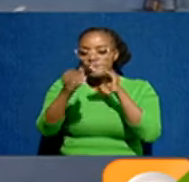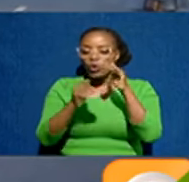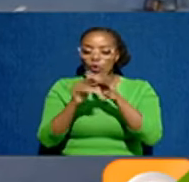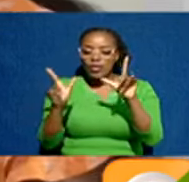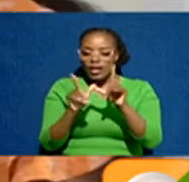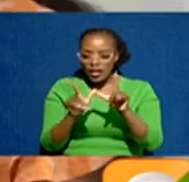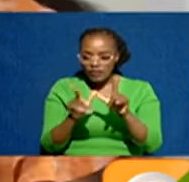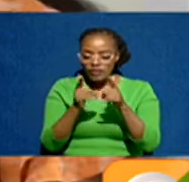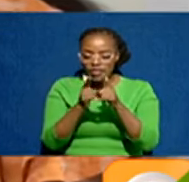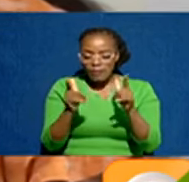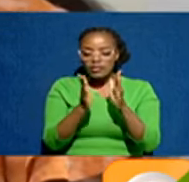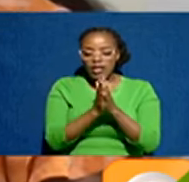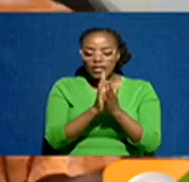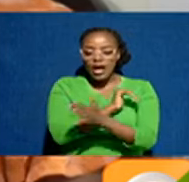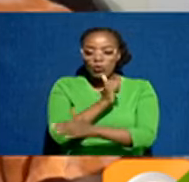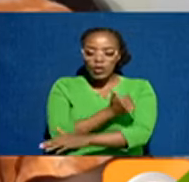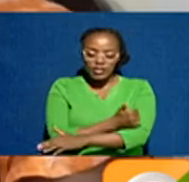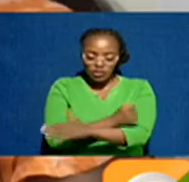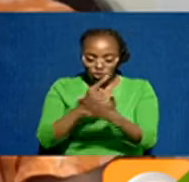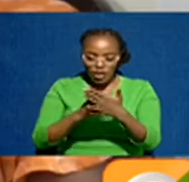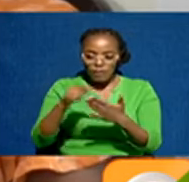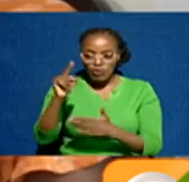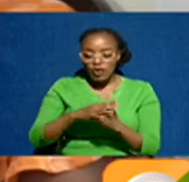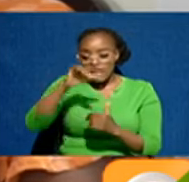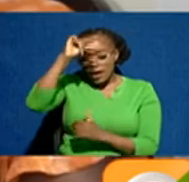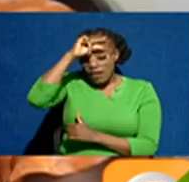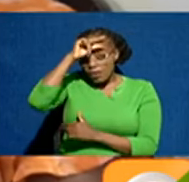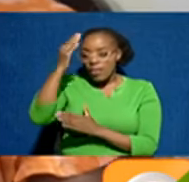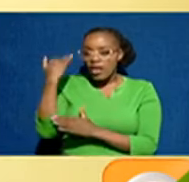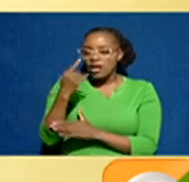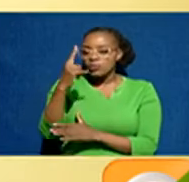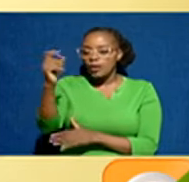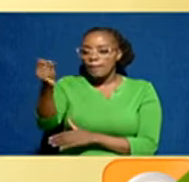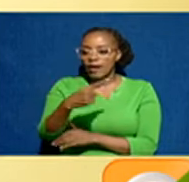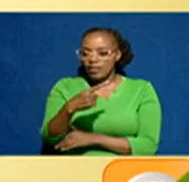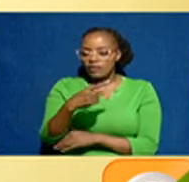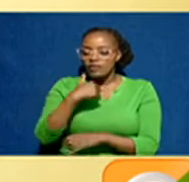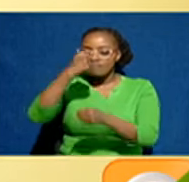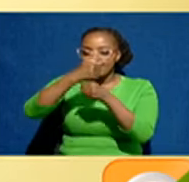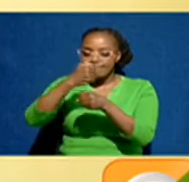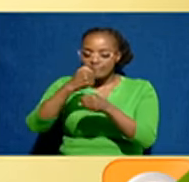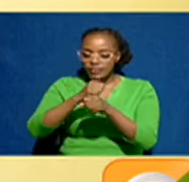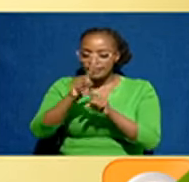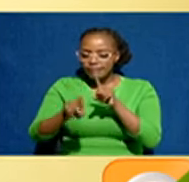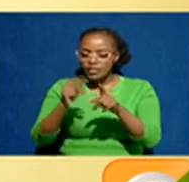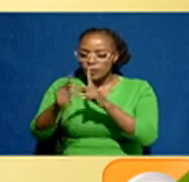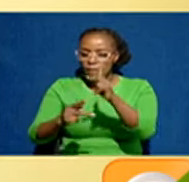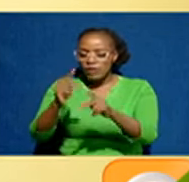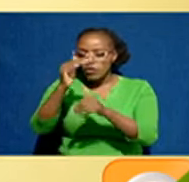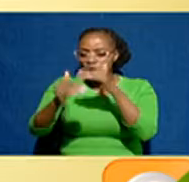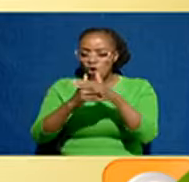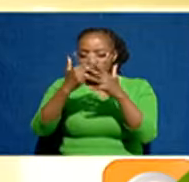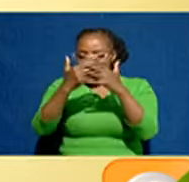licenses, permits and authorizations. The government has in the last 1 month been conducting a vetting process for